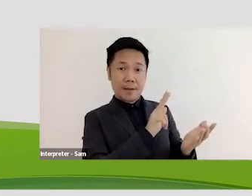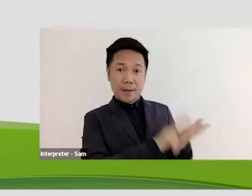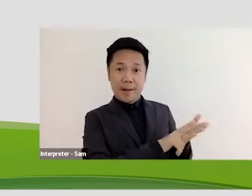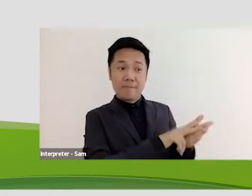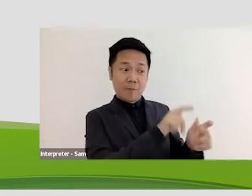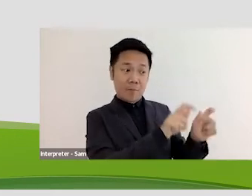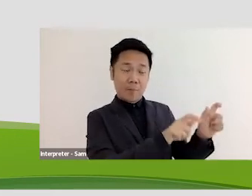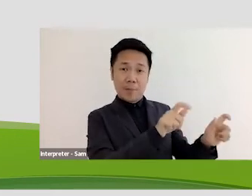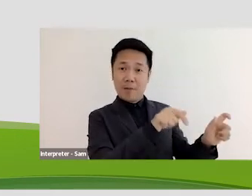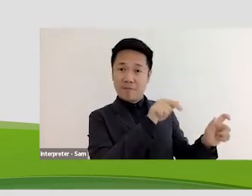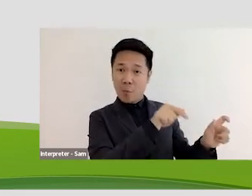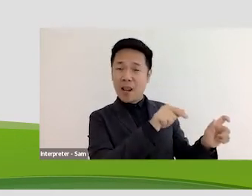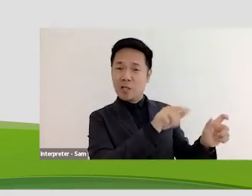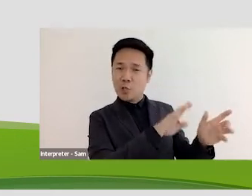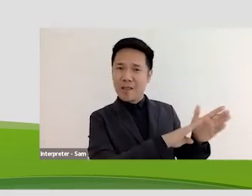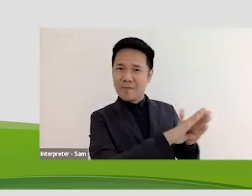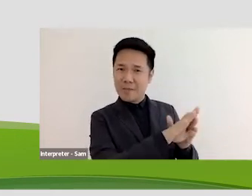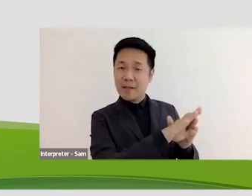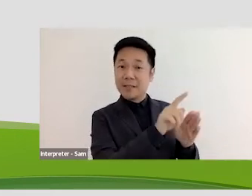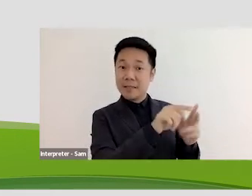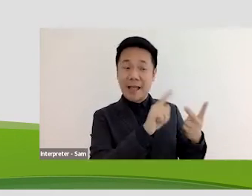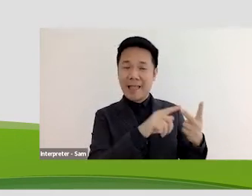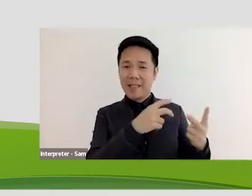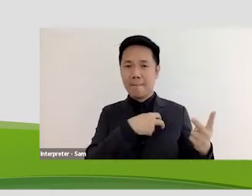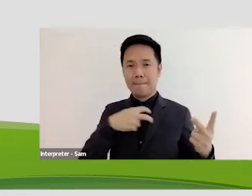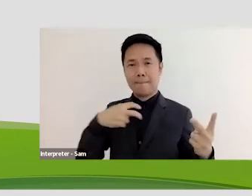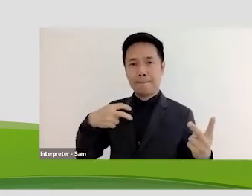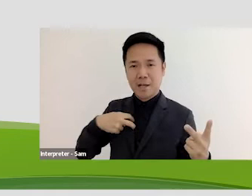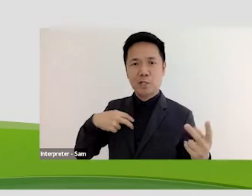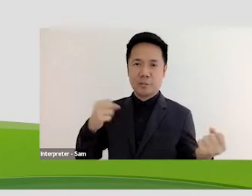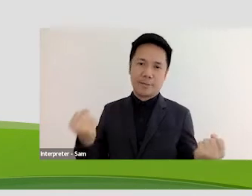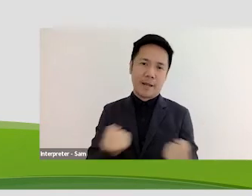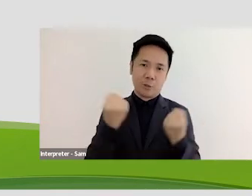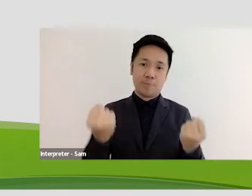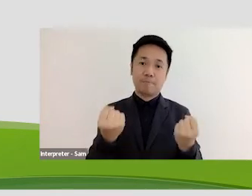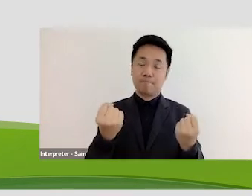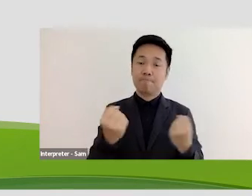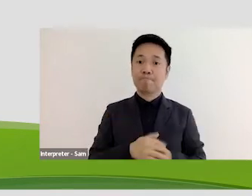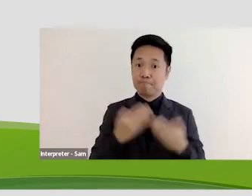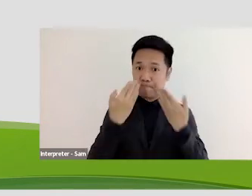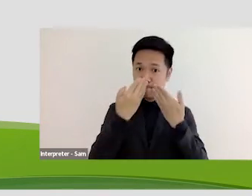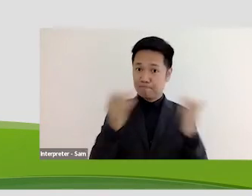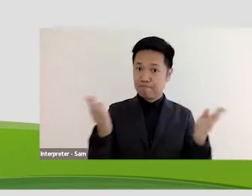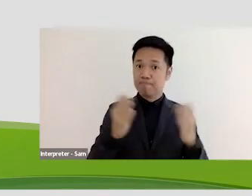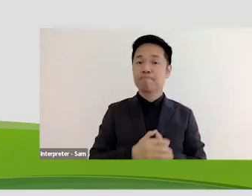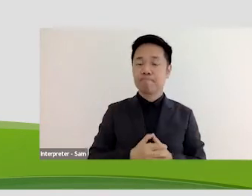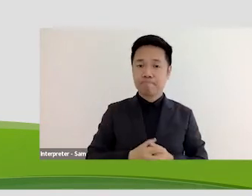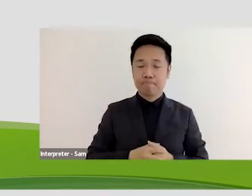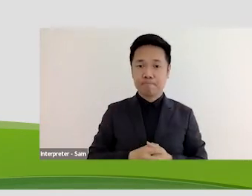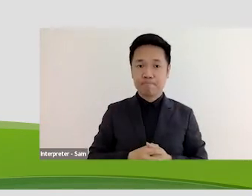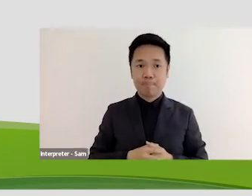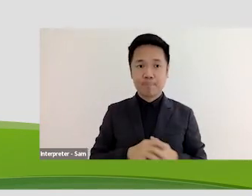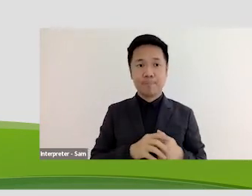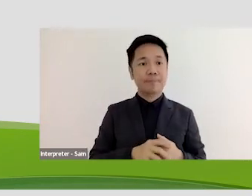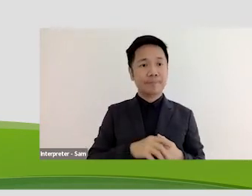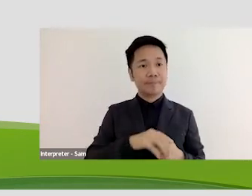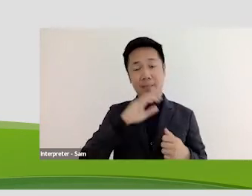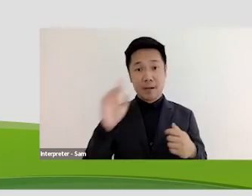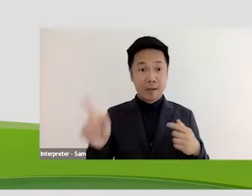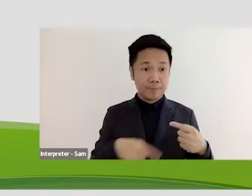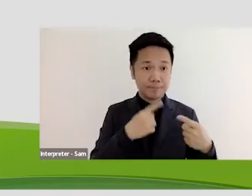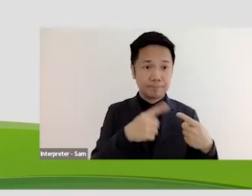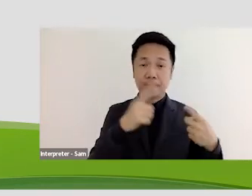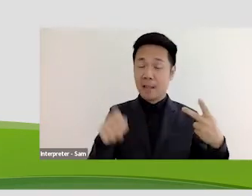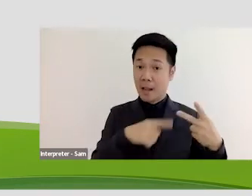and Development and the Beijing Platform for Action. To ensure the voice and meaningful